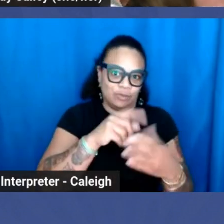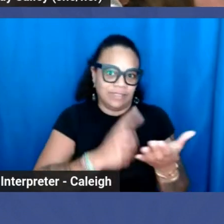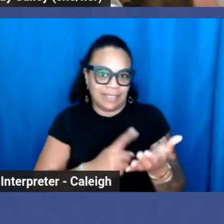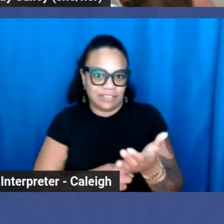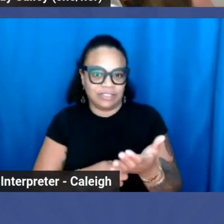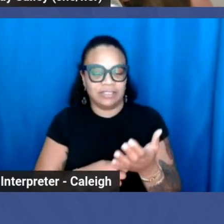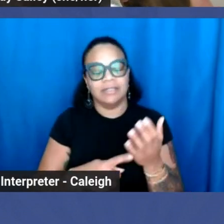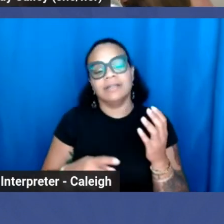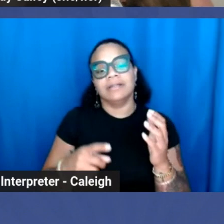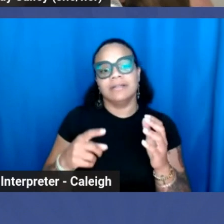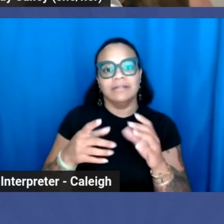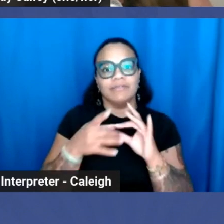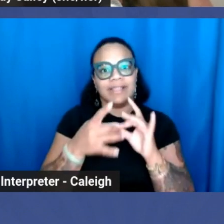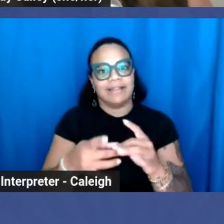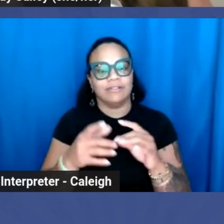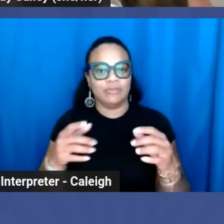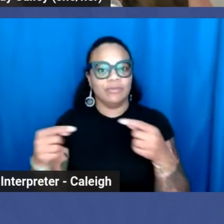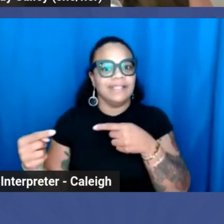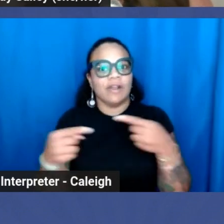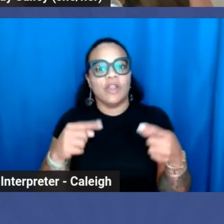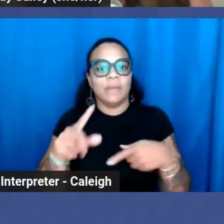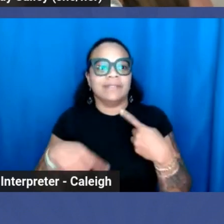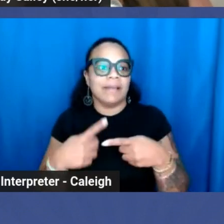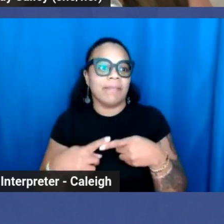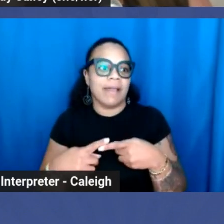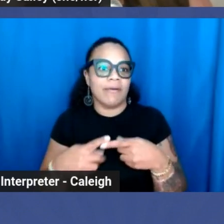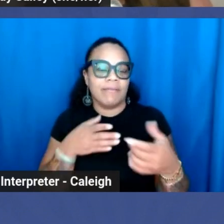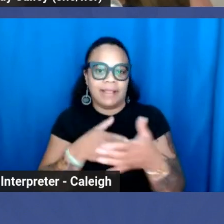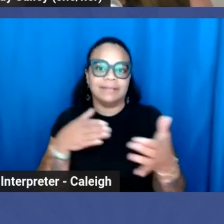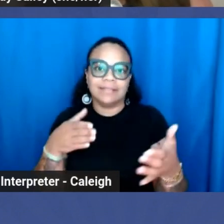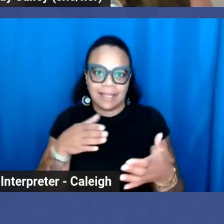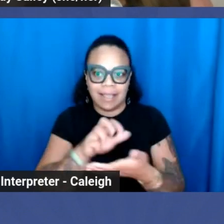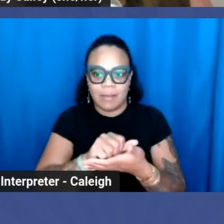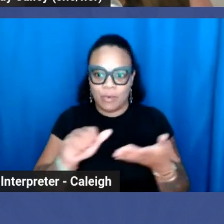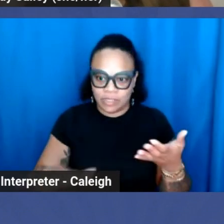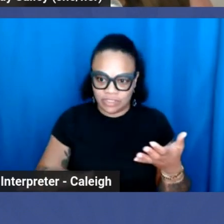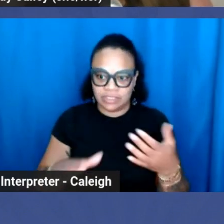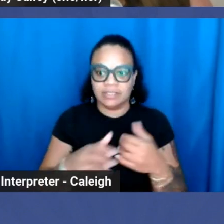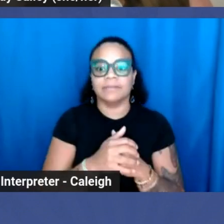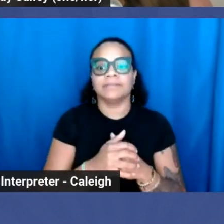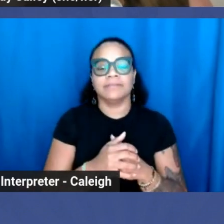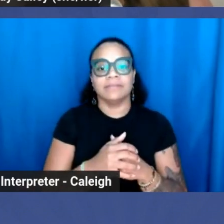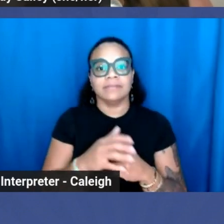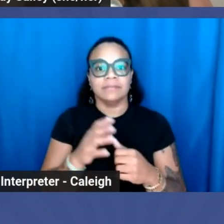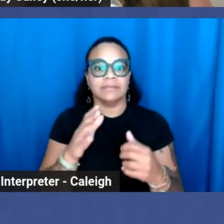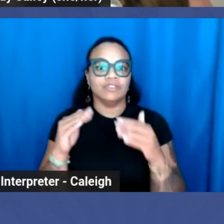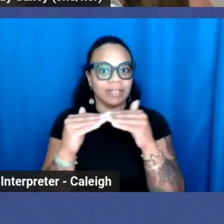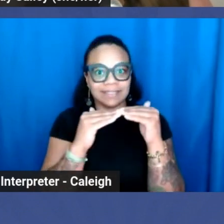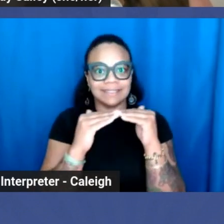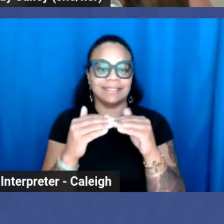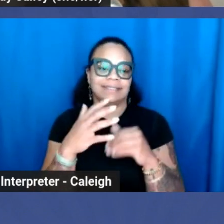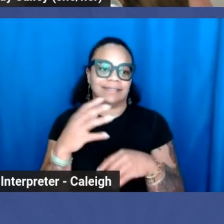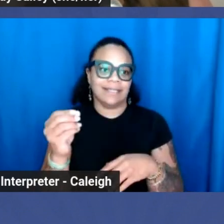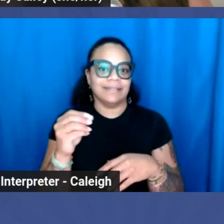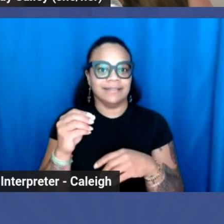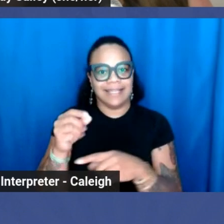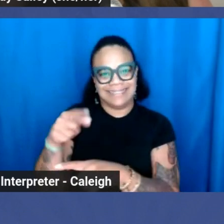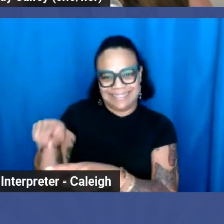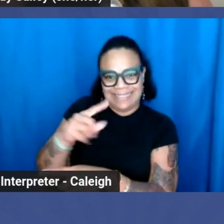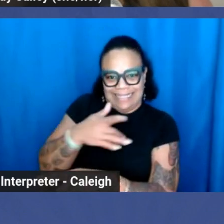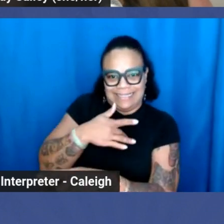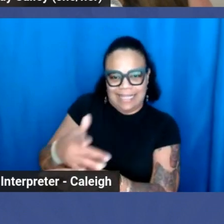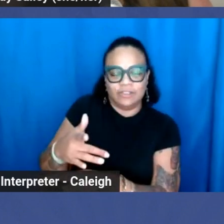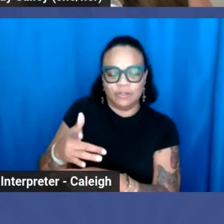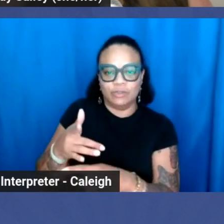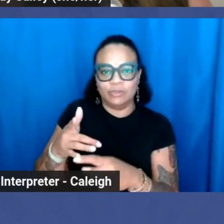oral arguments, two anti-abortion justices referenced Comstock